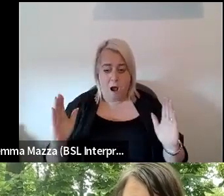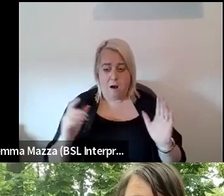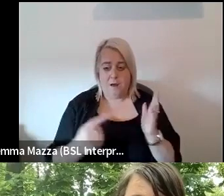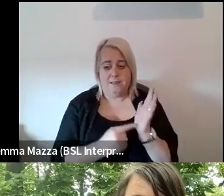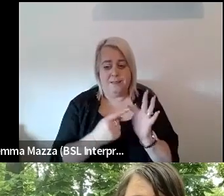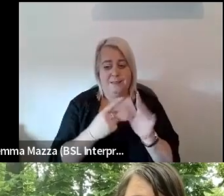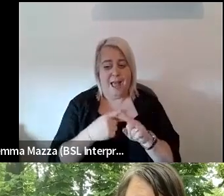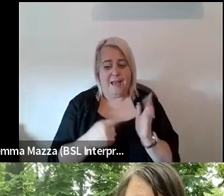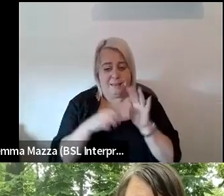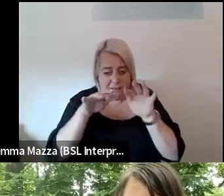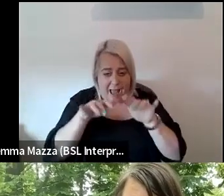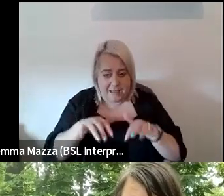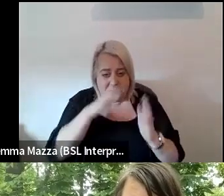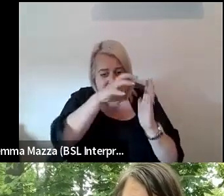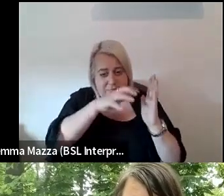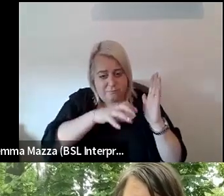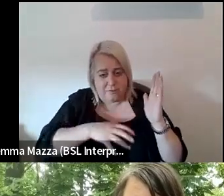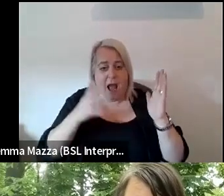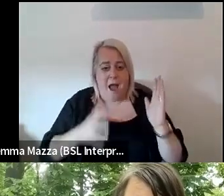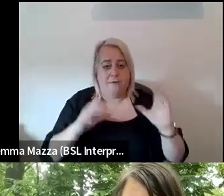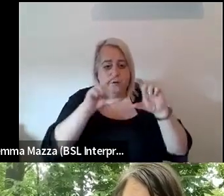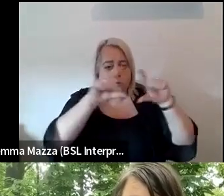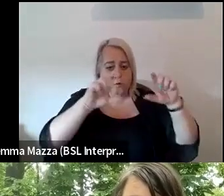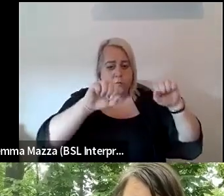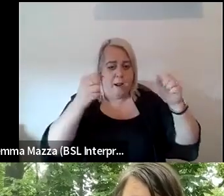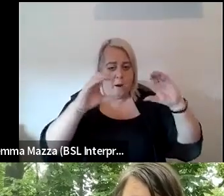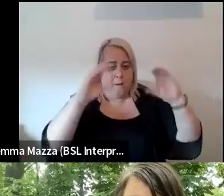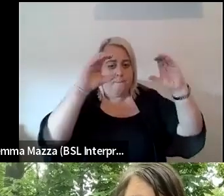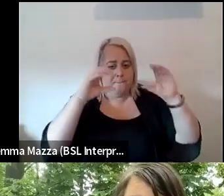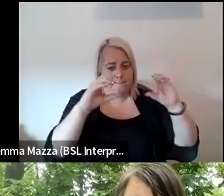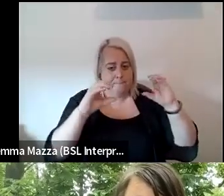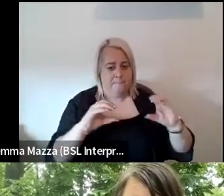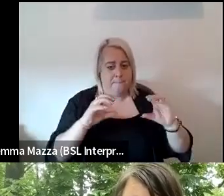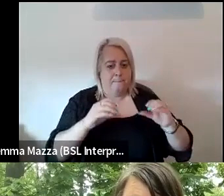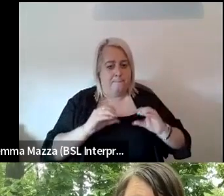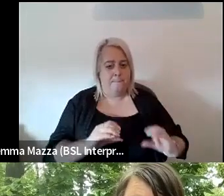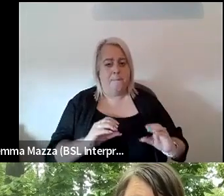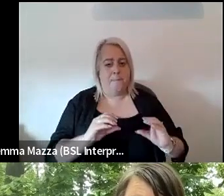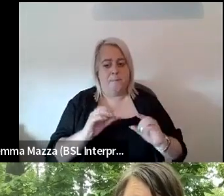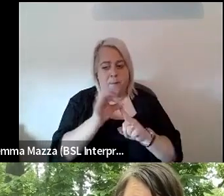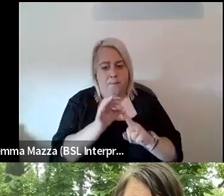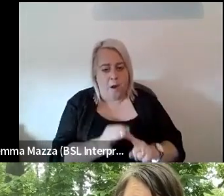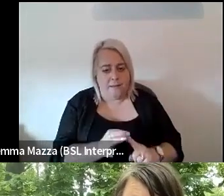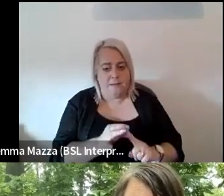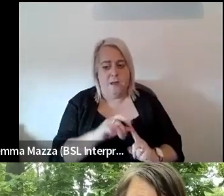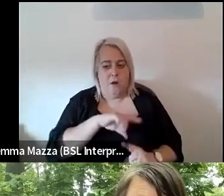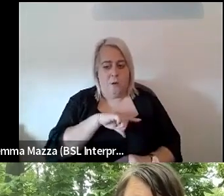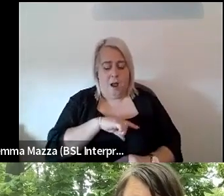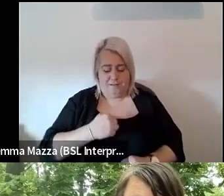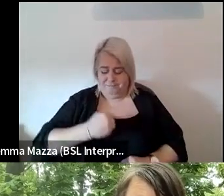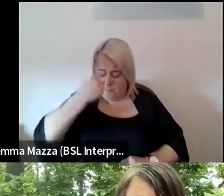a new document and read it and break it into bullets as I read it, because my brain just shuts